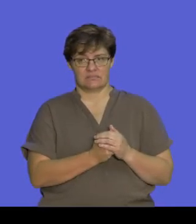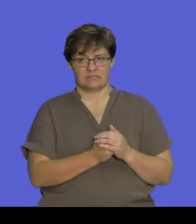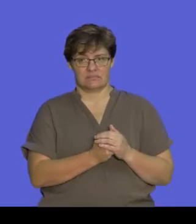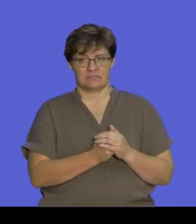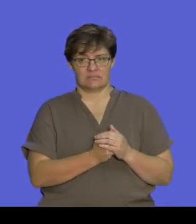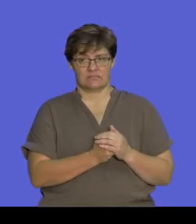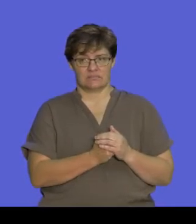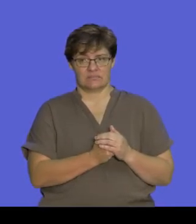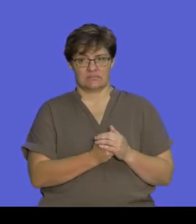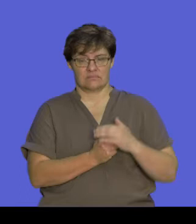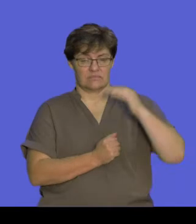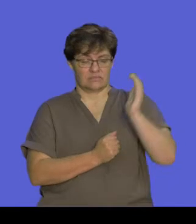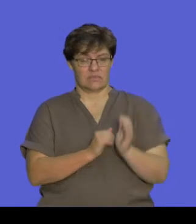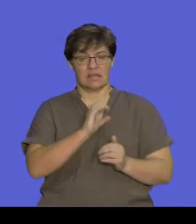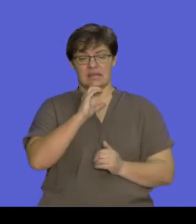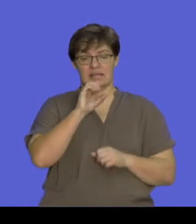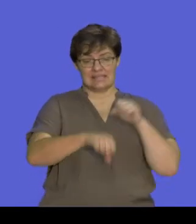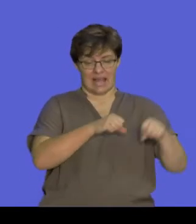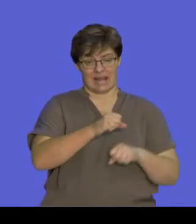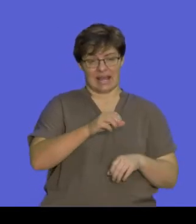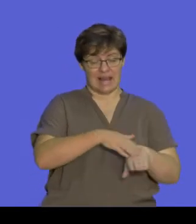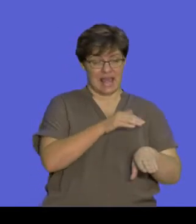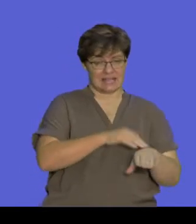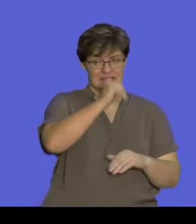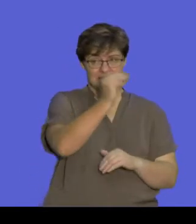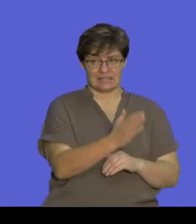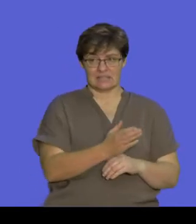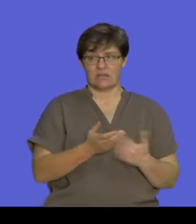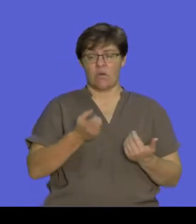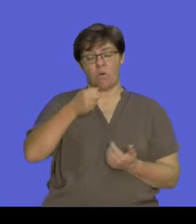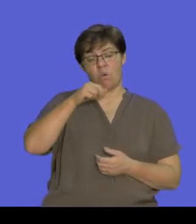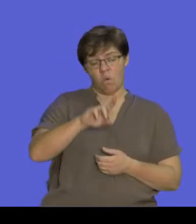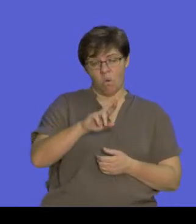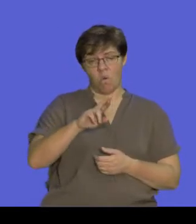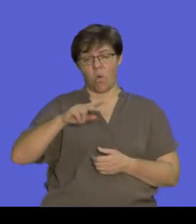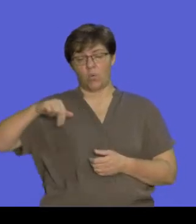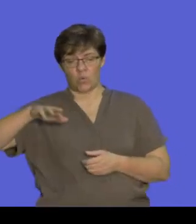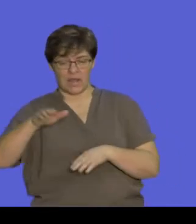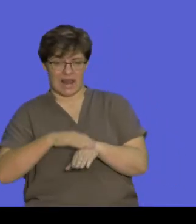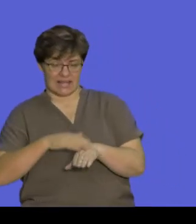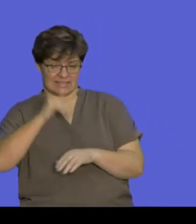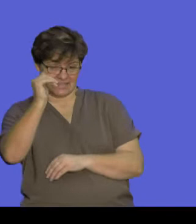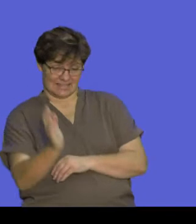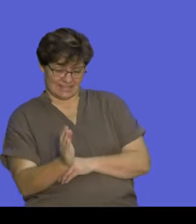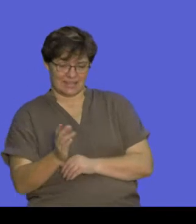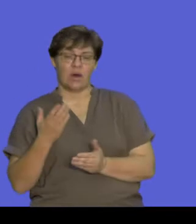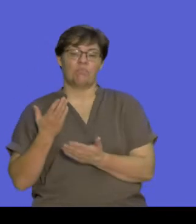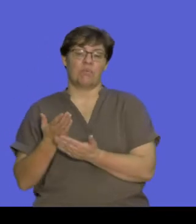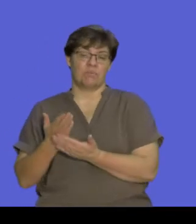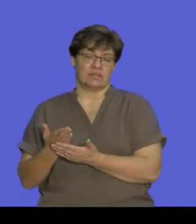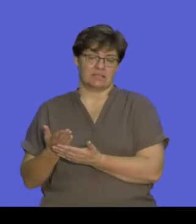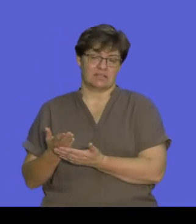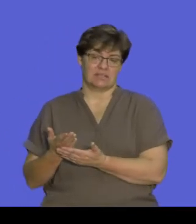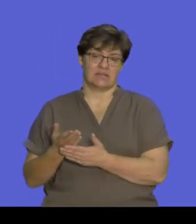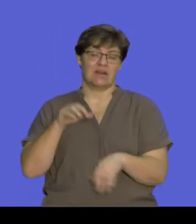cycling and late or walking and late is going to be the probability of